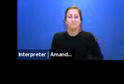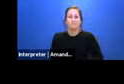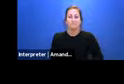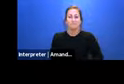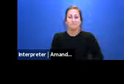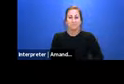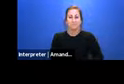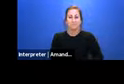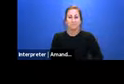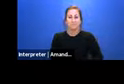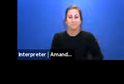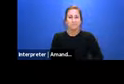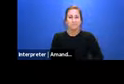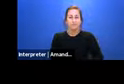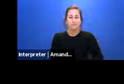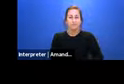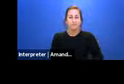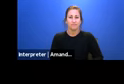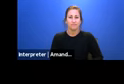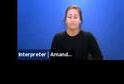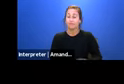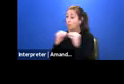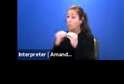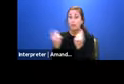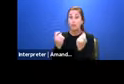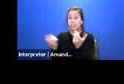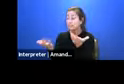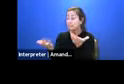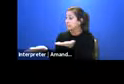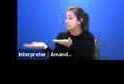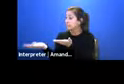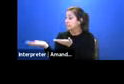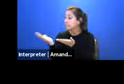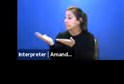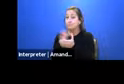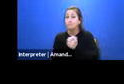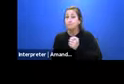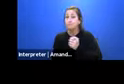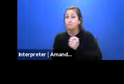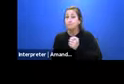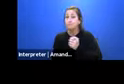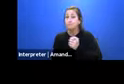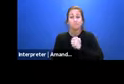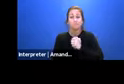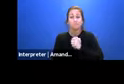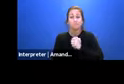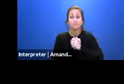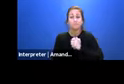Okay, and thank you very much. Any more questions before we move on to our second agenda item?